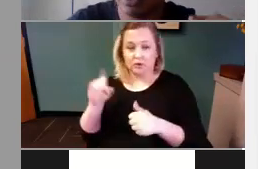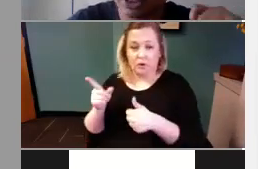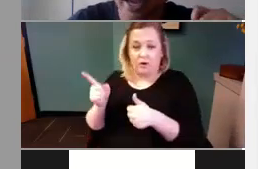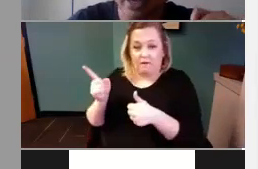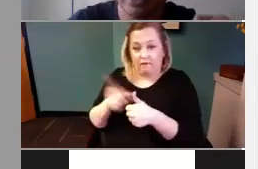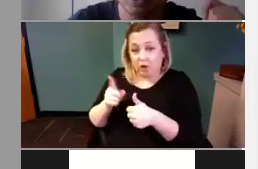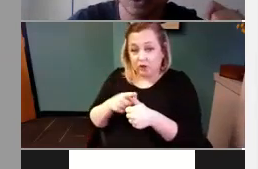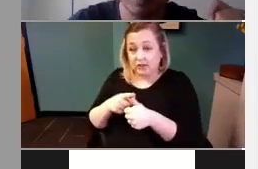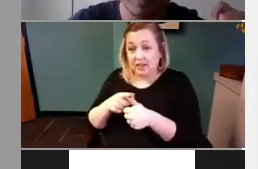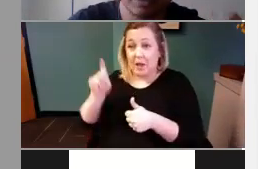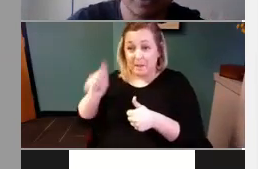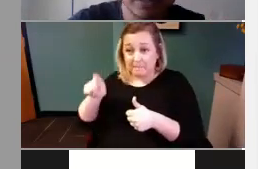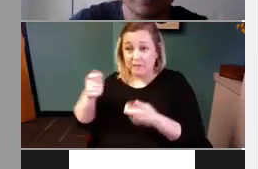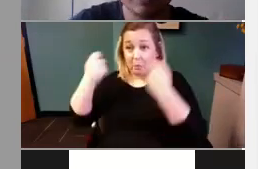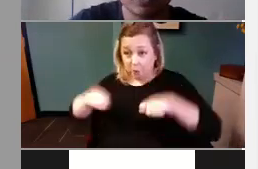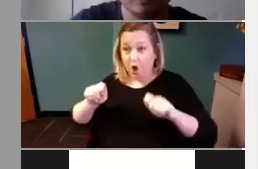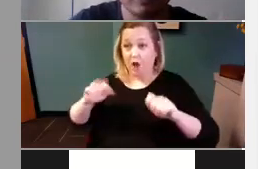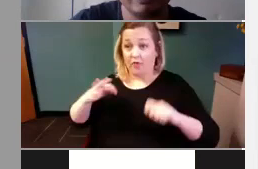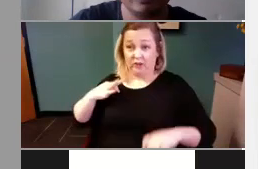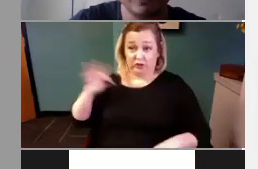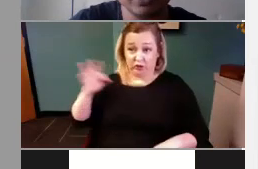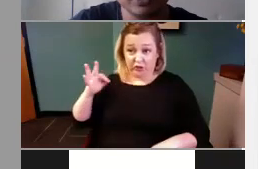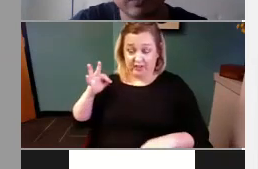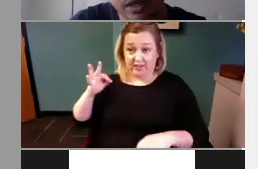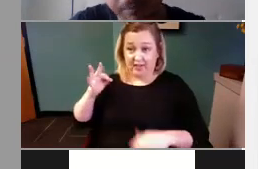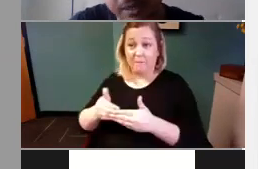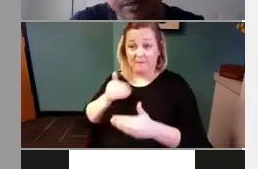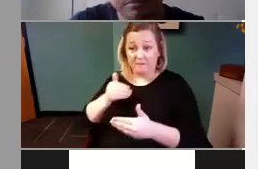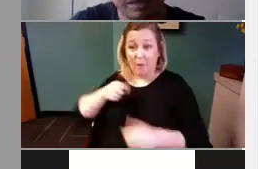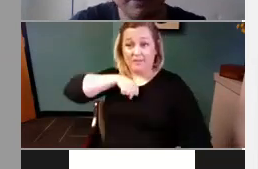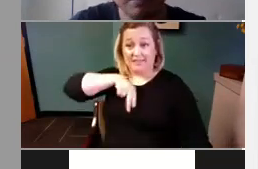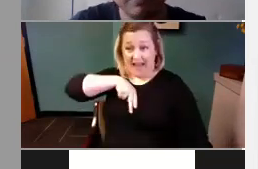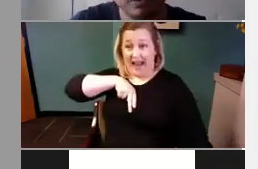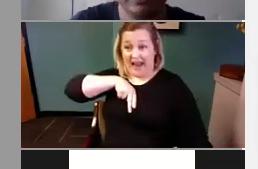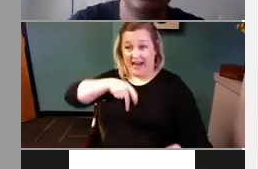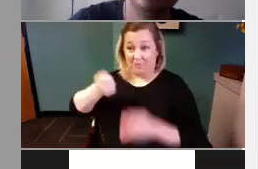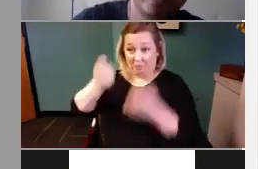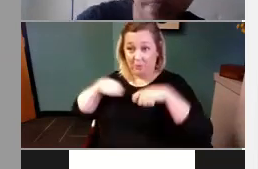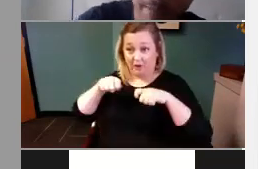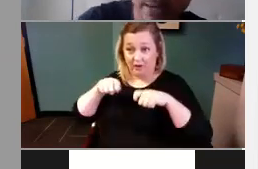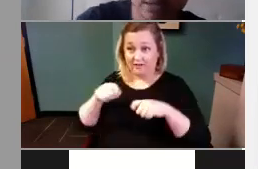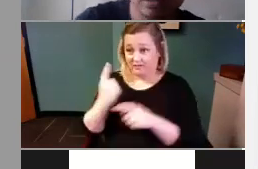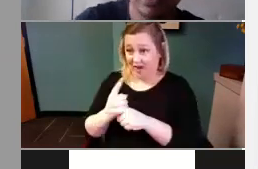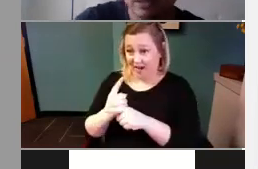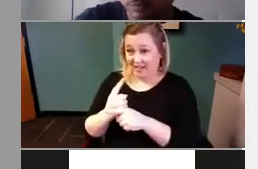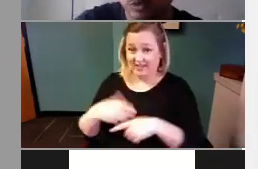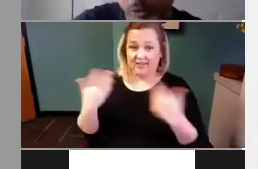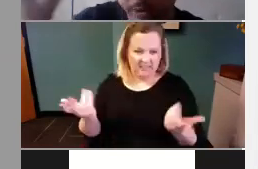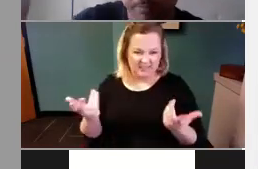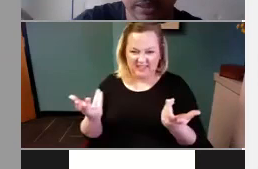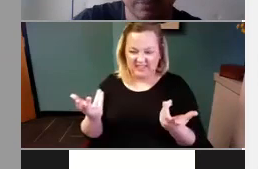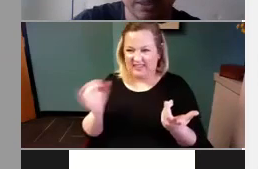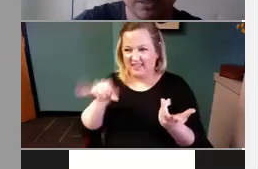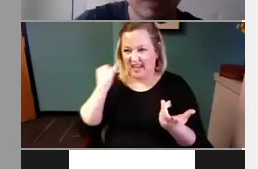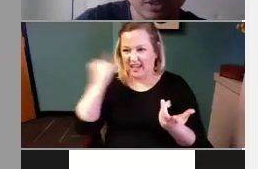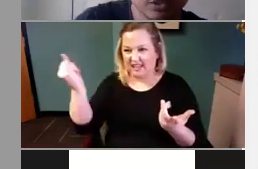they can wear a jacket and so on, right? So they would first need to wear a belt, but before that they need to wear a pant and so on,